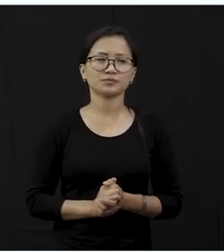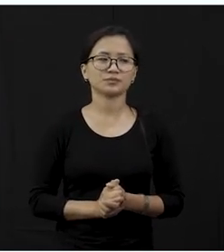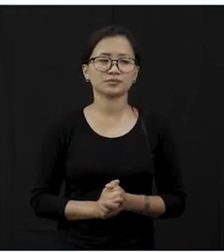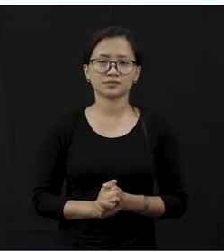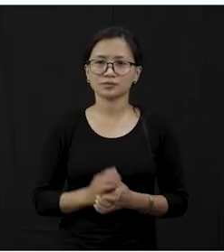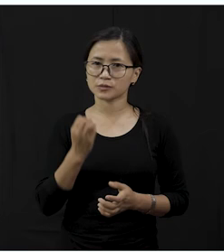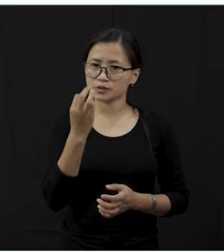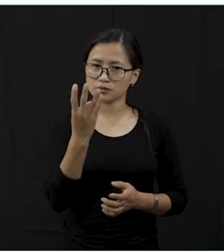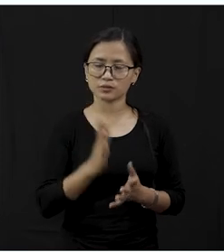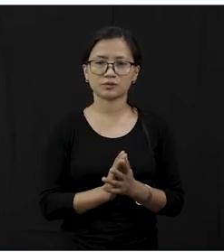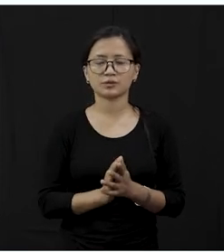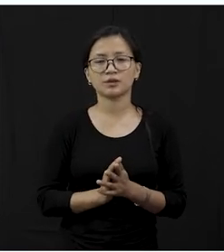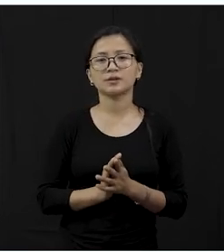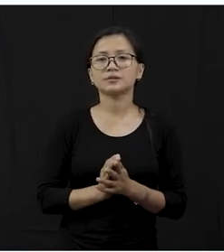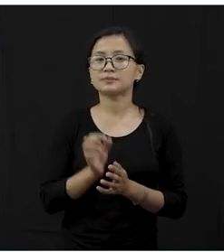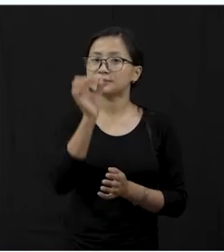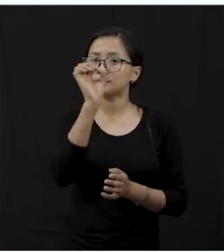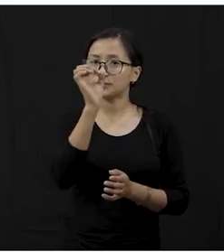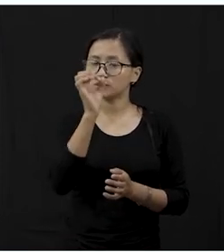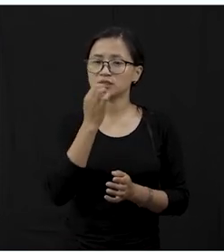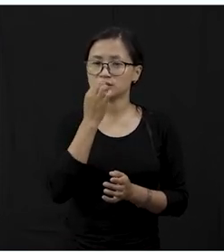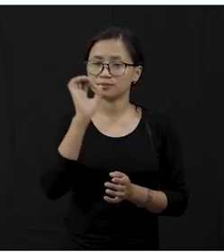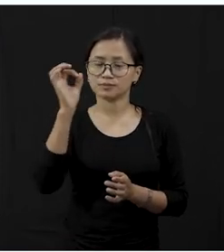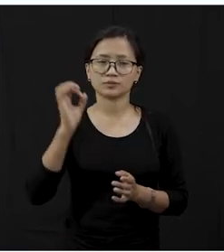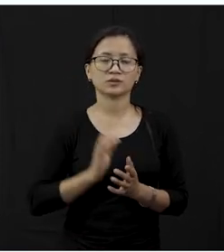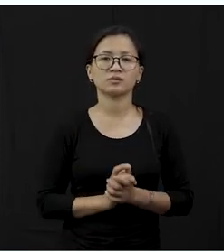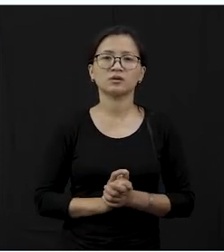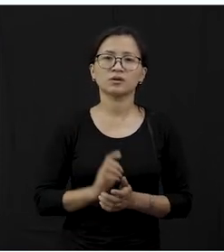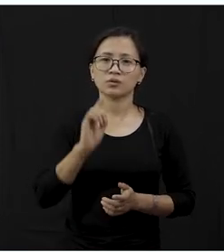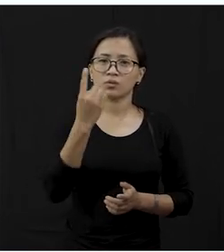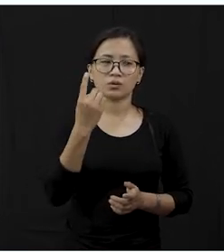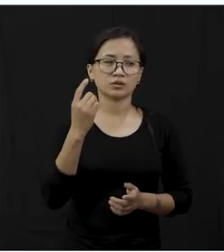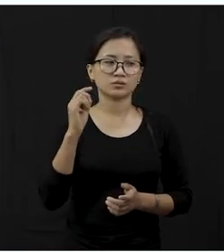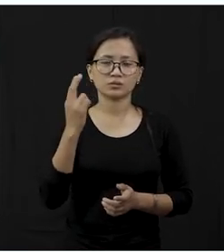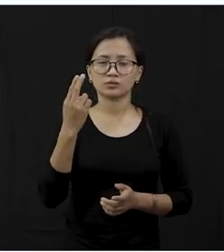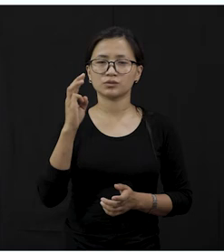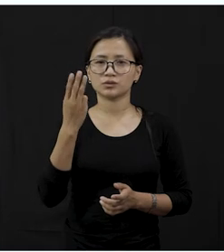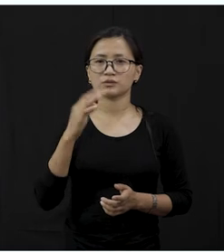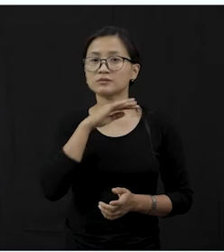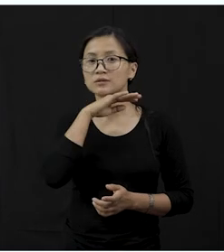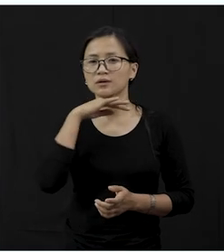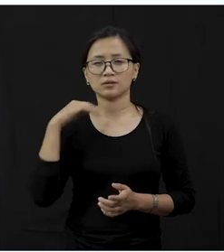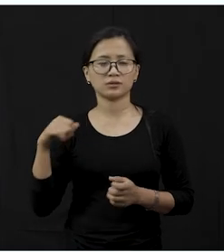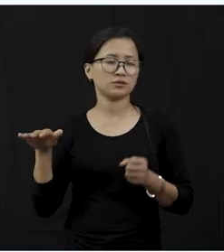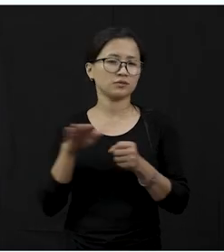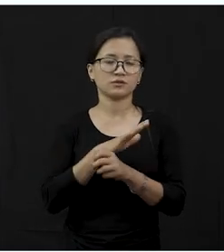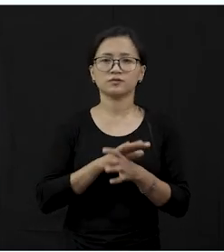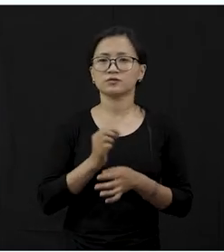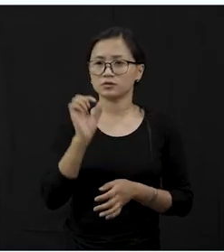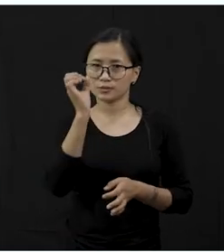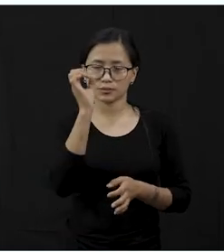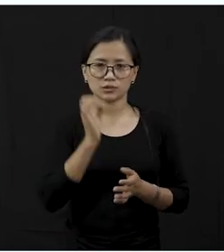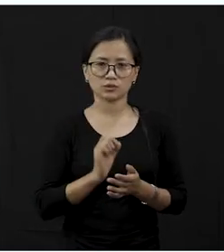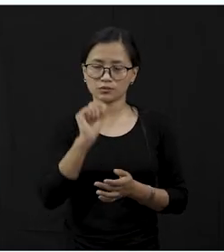So you count the beads from the rightmost, that is from ones. You have one, two, three colorful beads. So you will write that